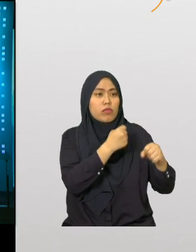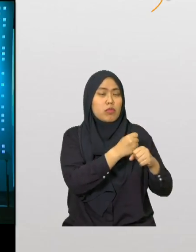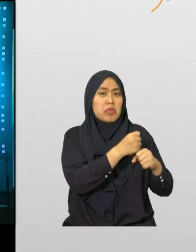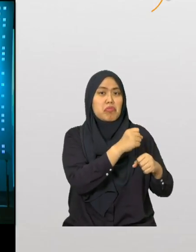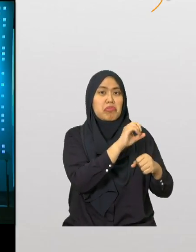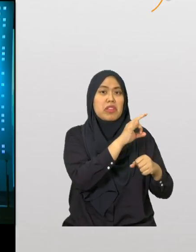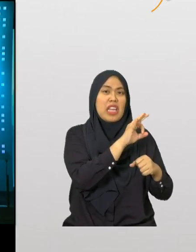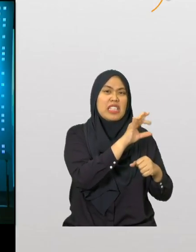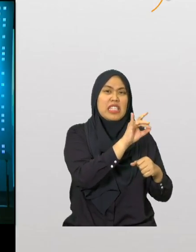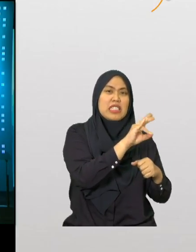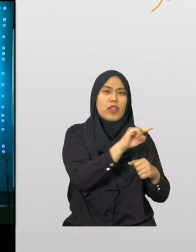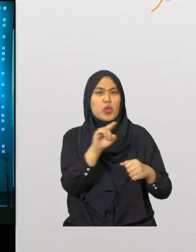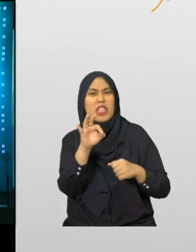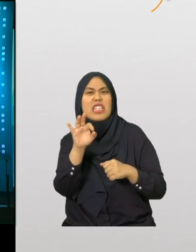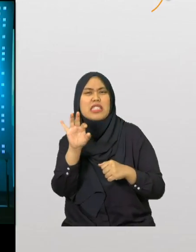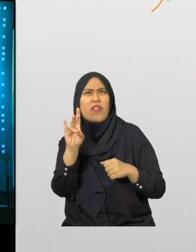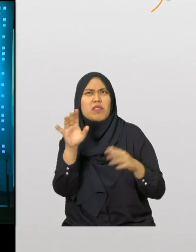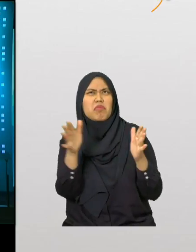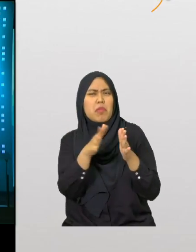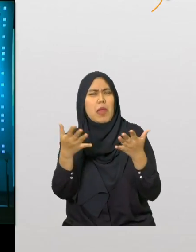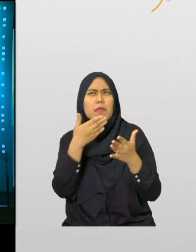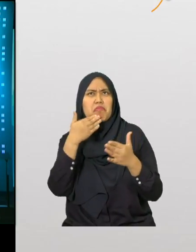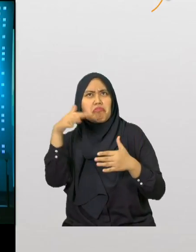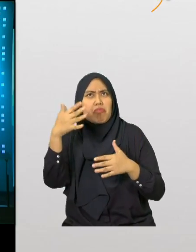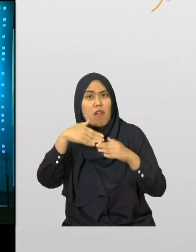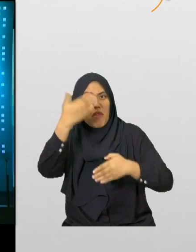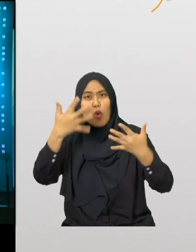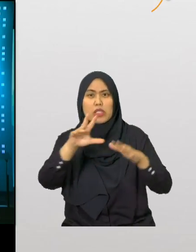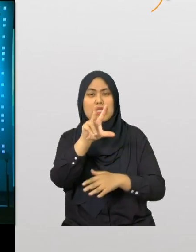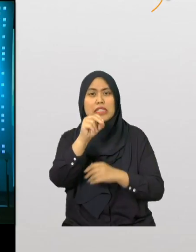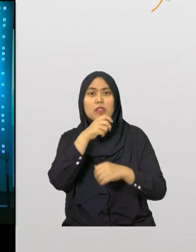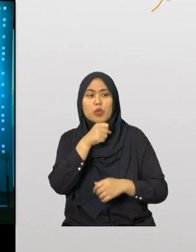happen when the flats are about 30 years old. And we'll start soon.